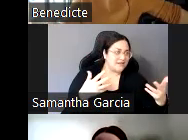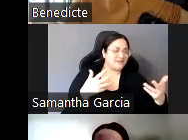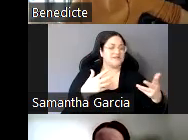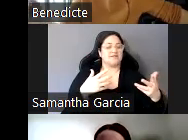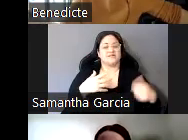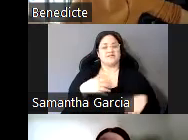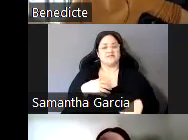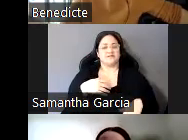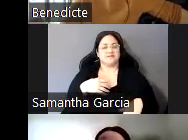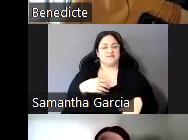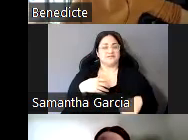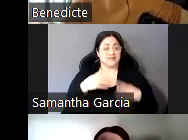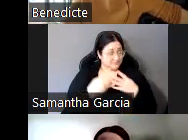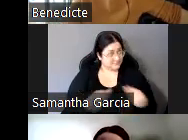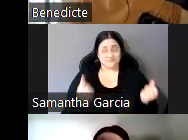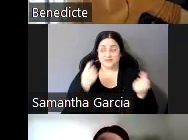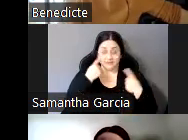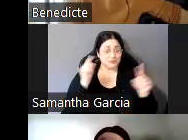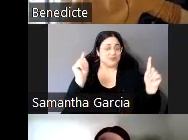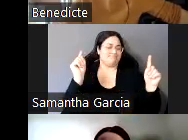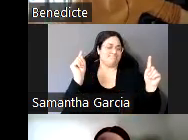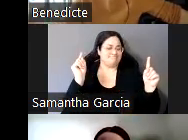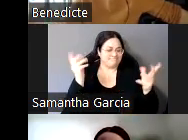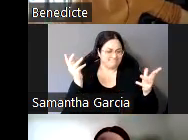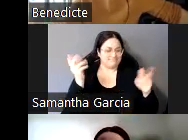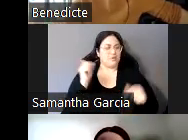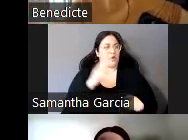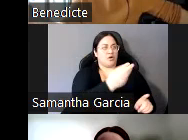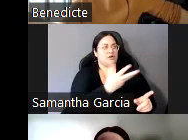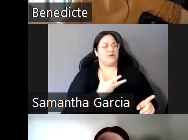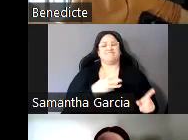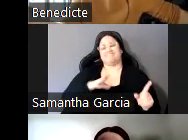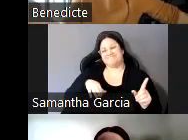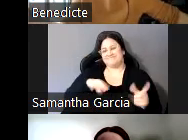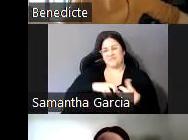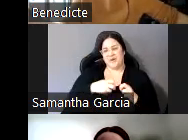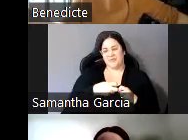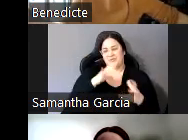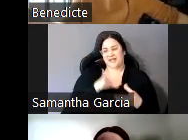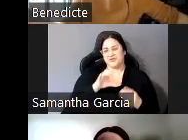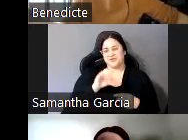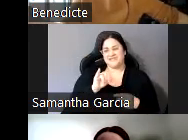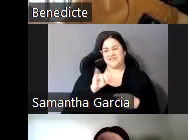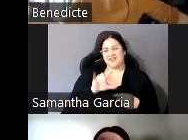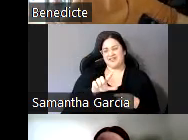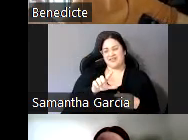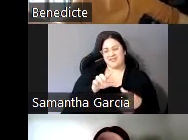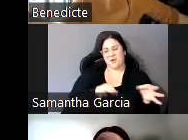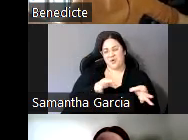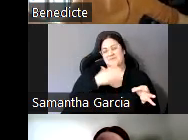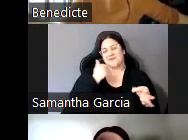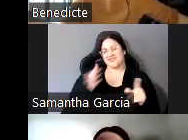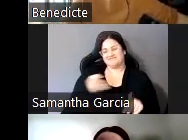or they're told that this is a civil complaint and nothing much happens after that. So is there